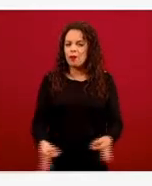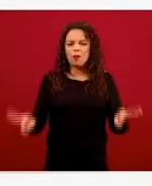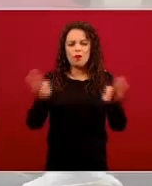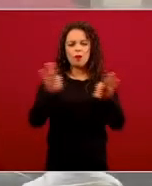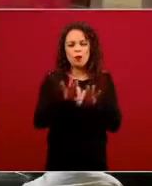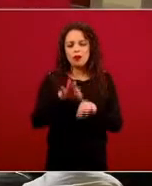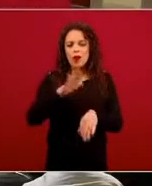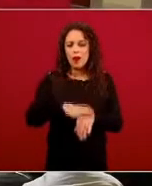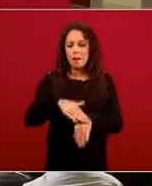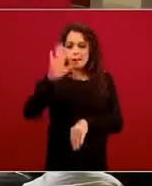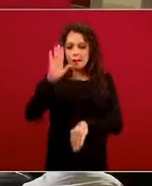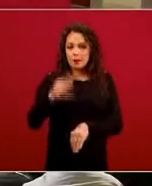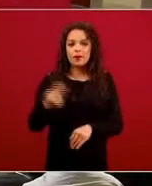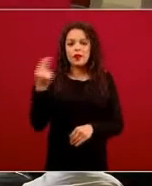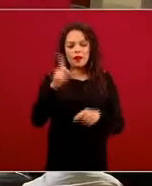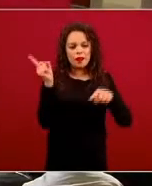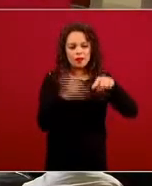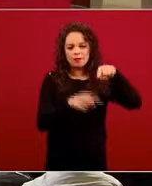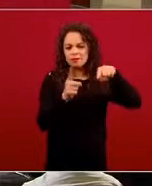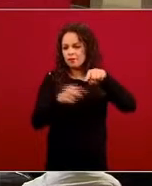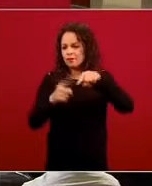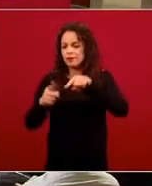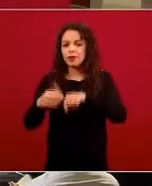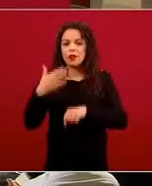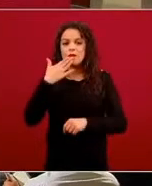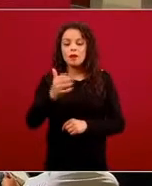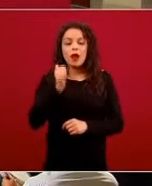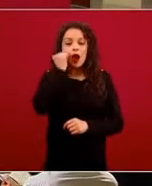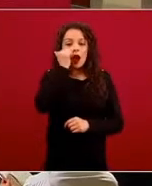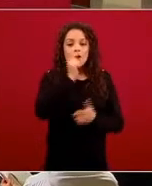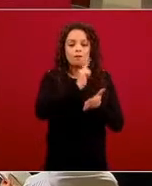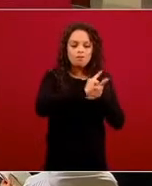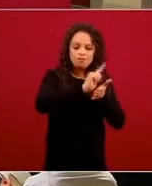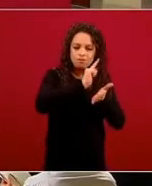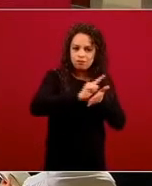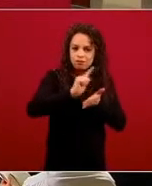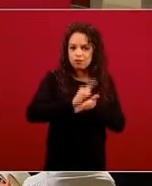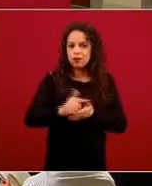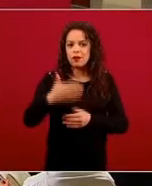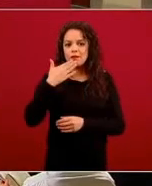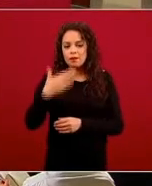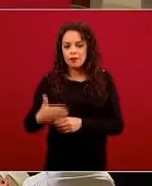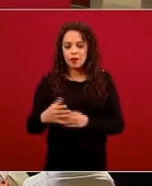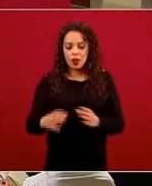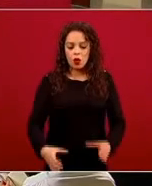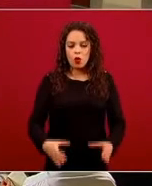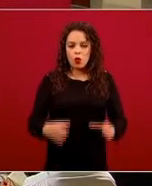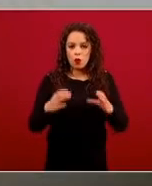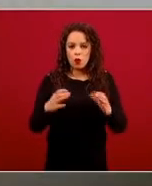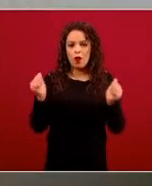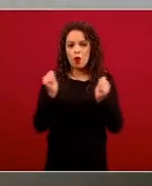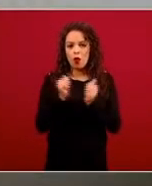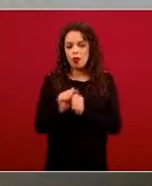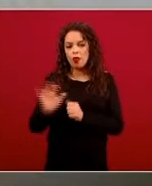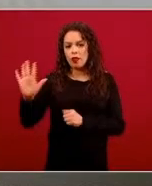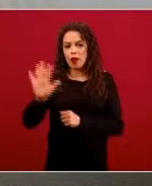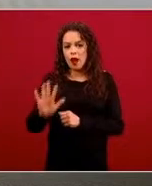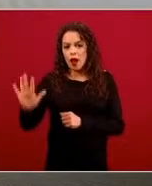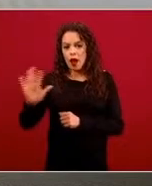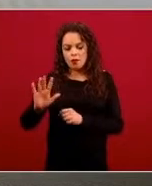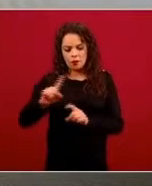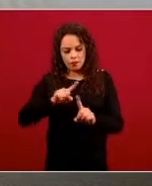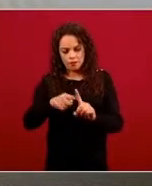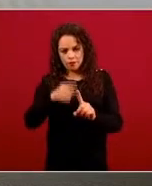with other chemicals, and then by mixing soap and chlorine together, you are deactivating the chlorine.